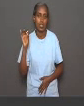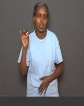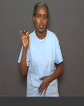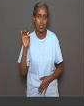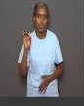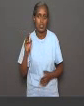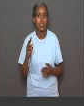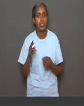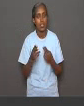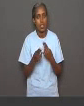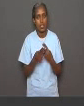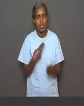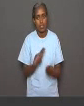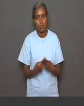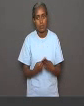4,800